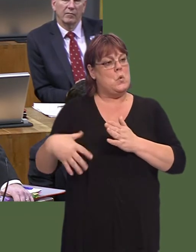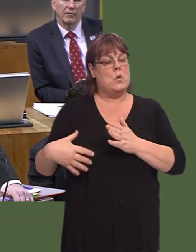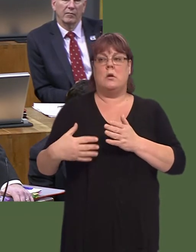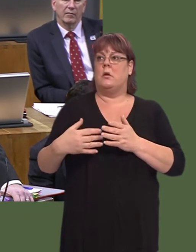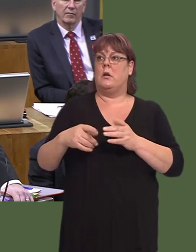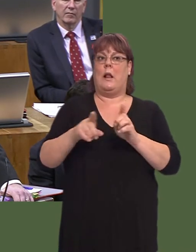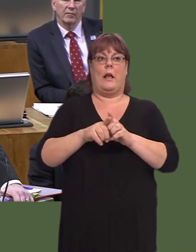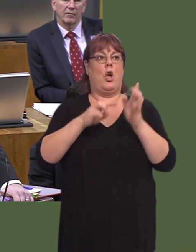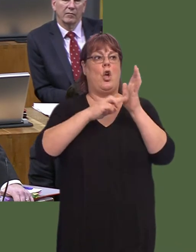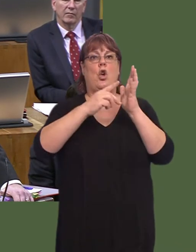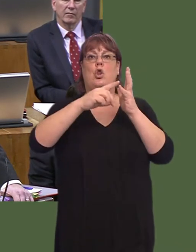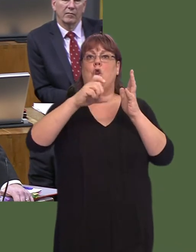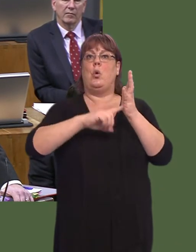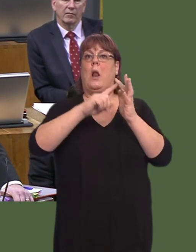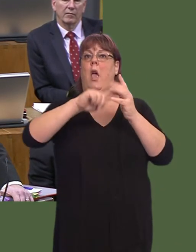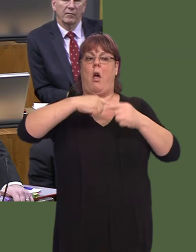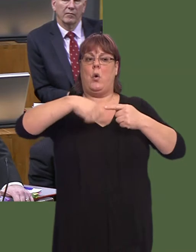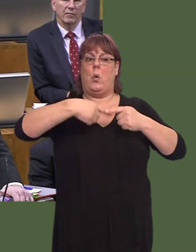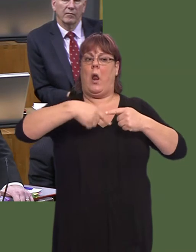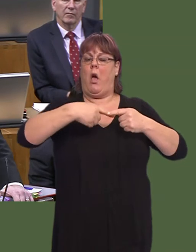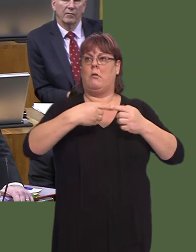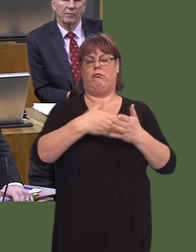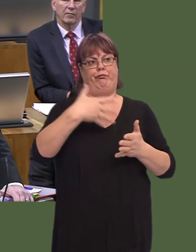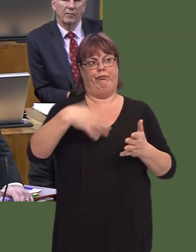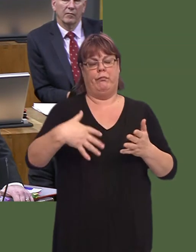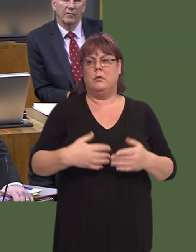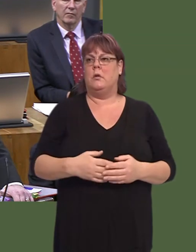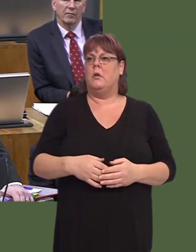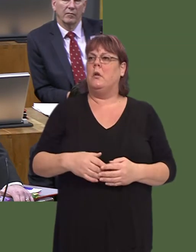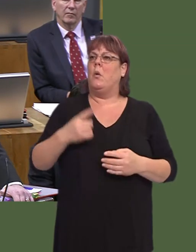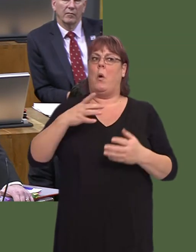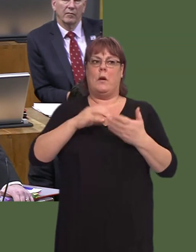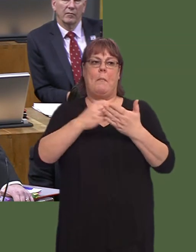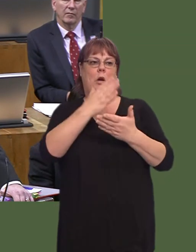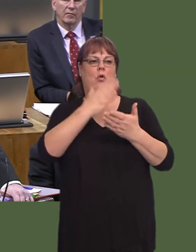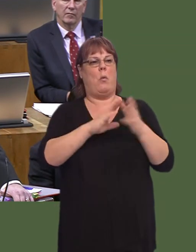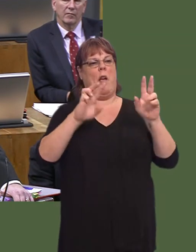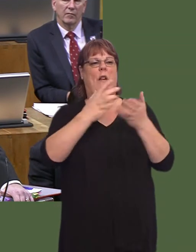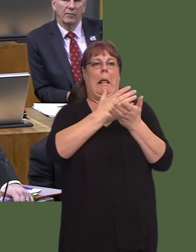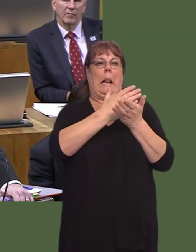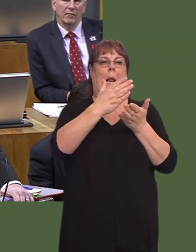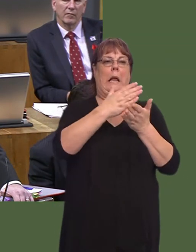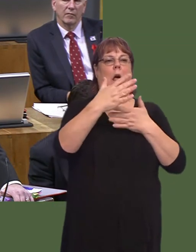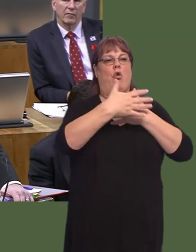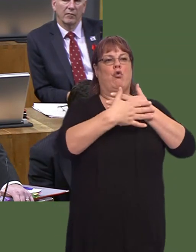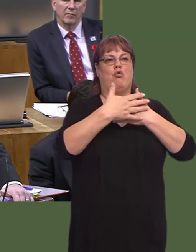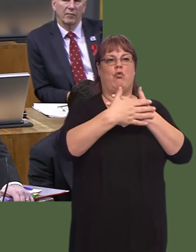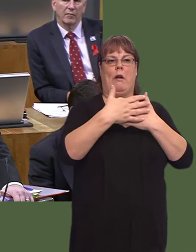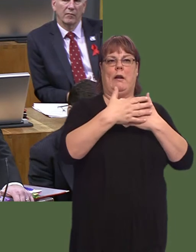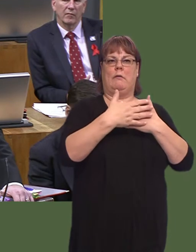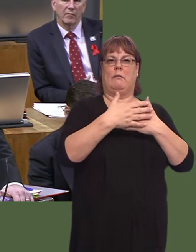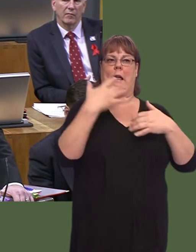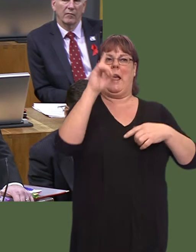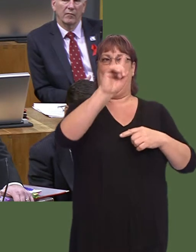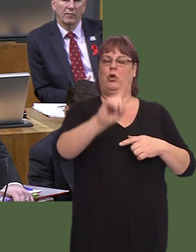Every single method. Nuclear costs a great deal of money as well. Now, yes, we do want to make sure that we have cleaner, greener energy. It's good for